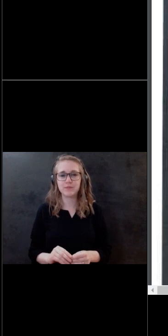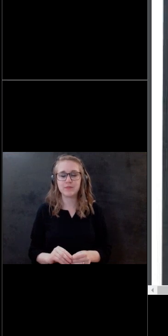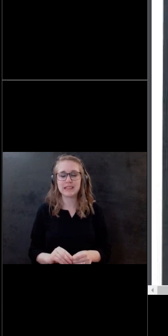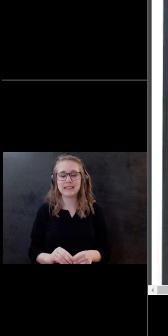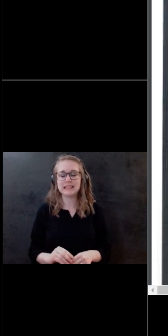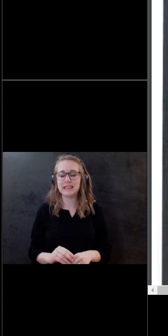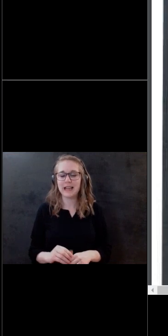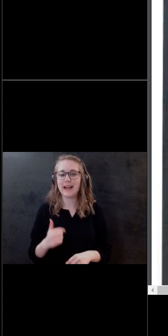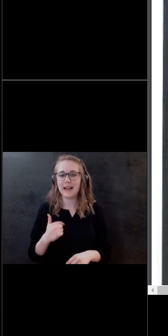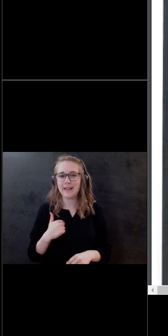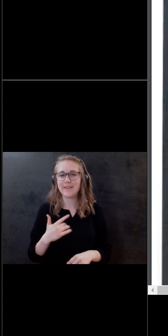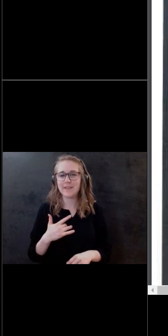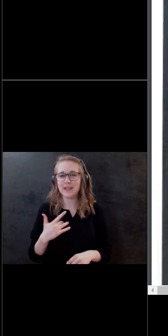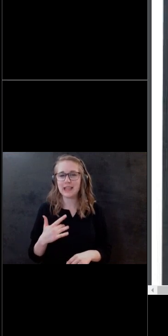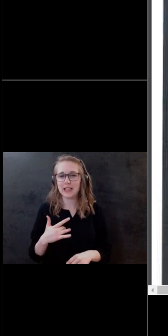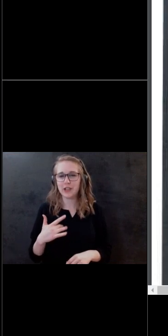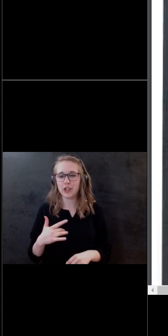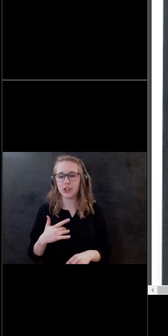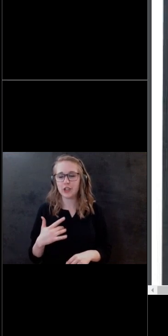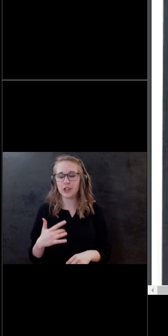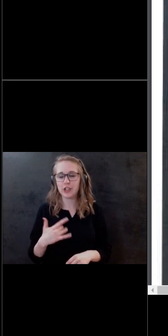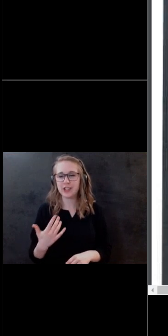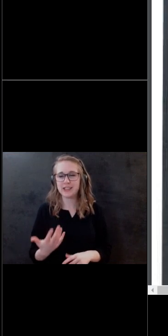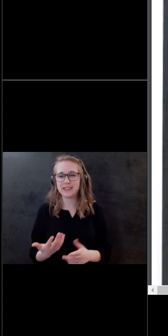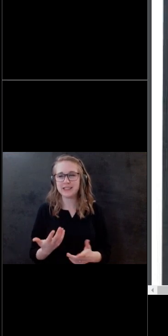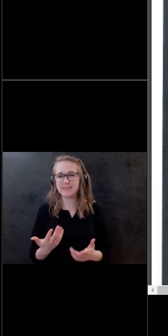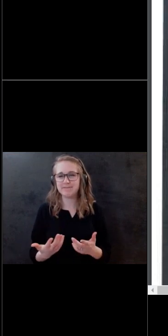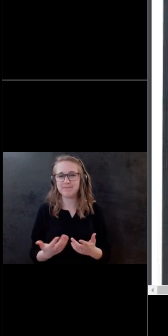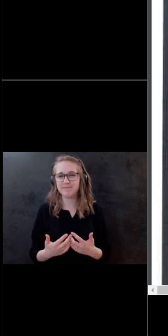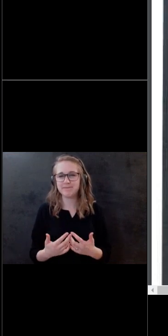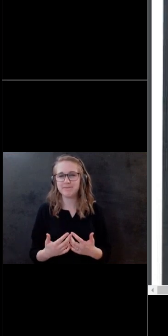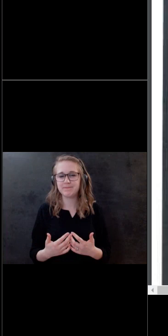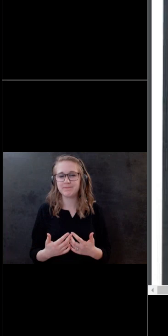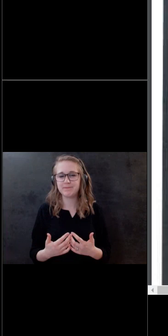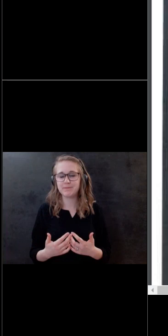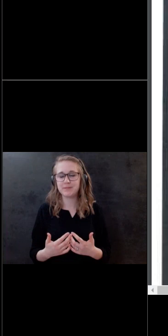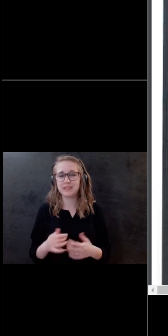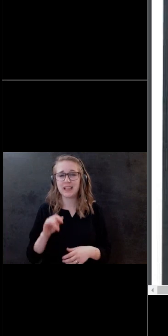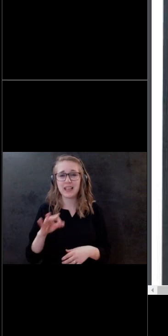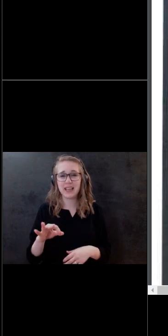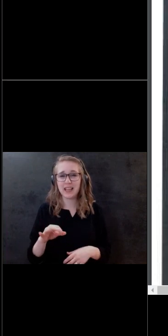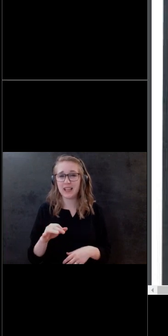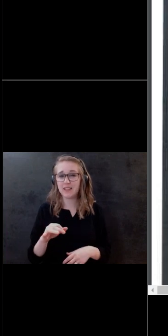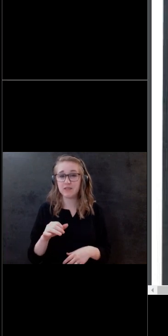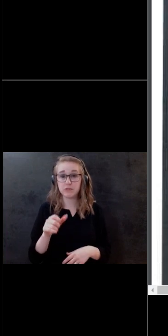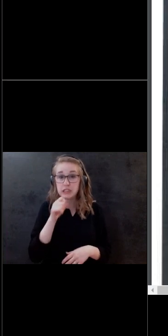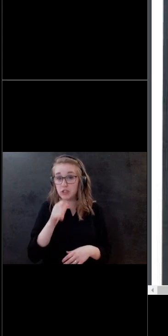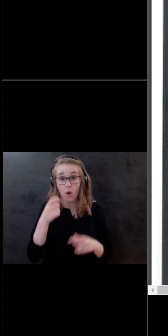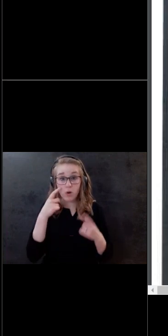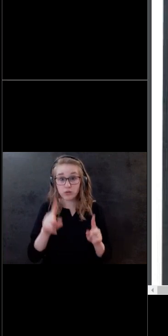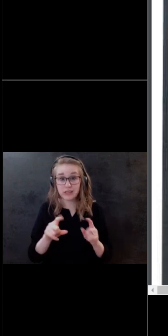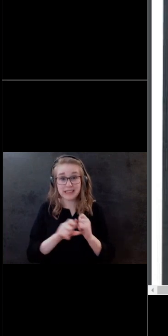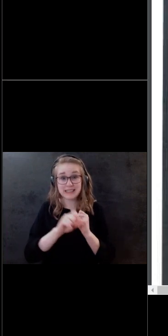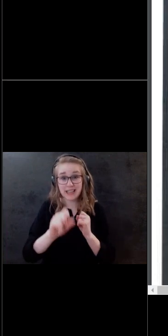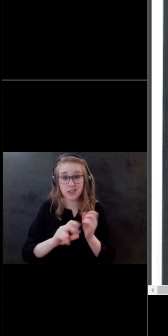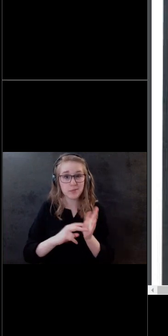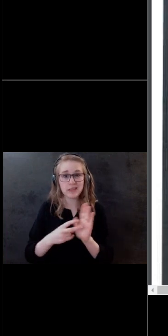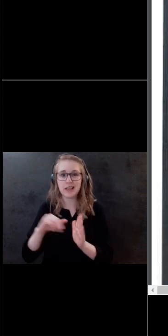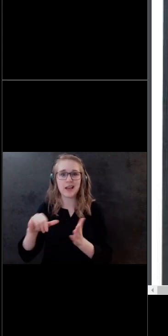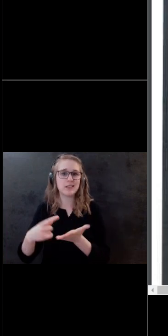we agree to the extension, we will not have that conversation. I feel